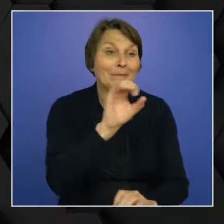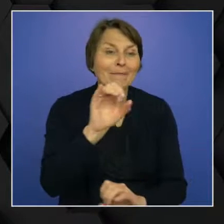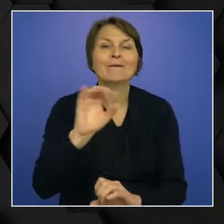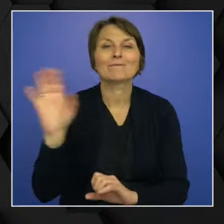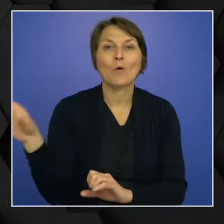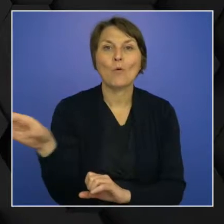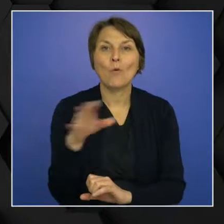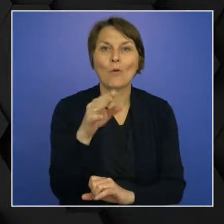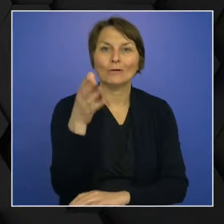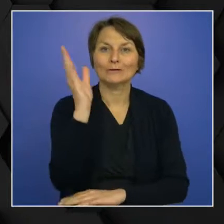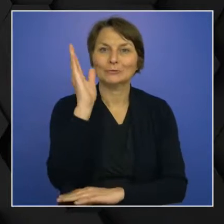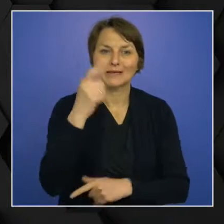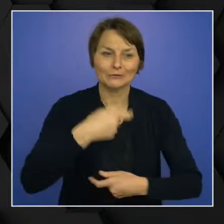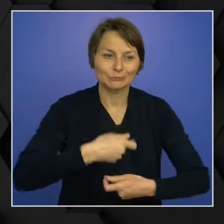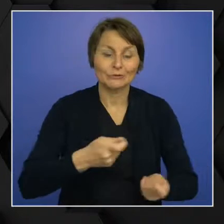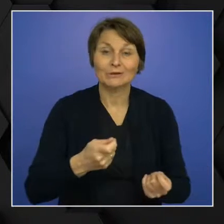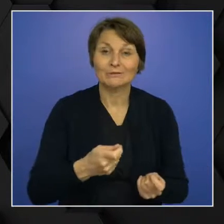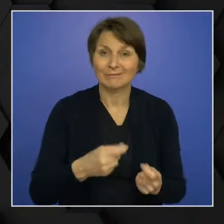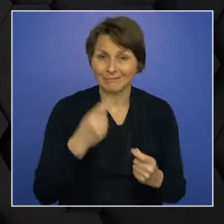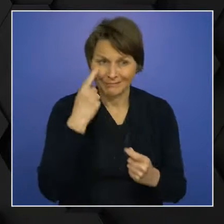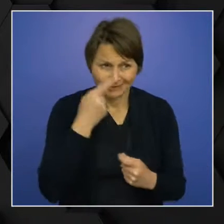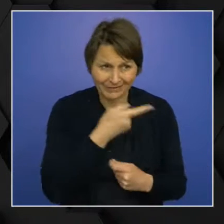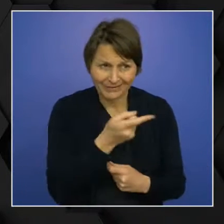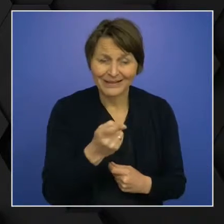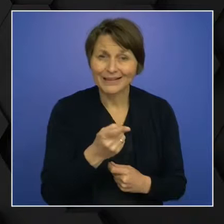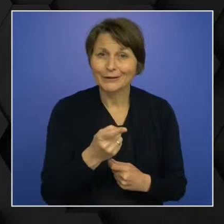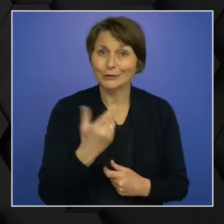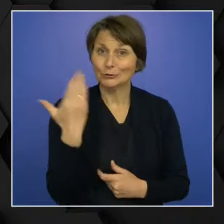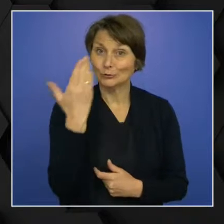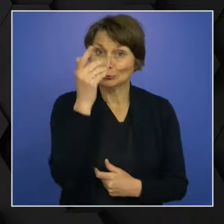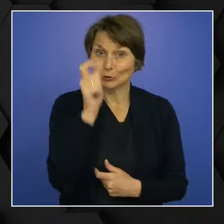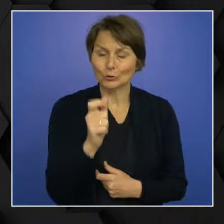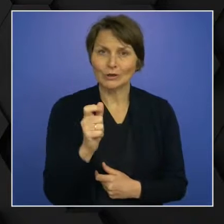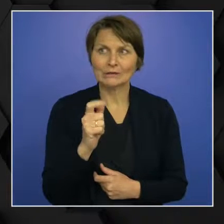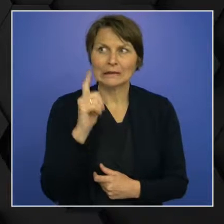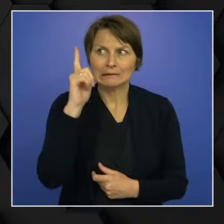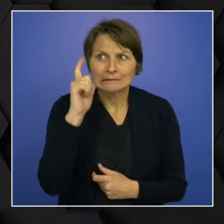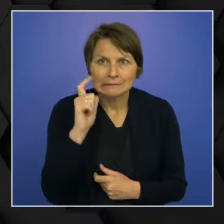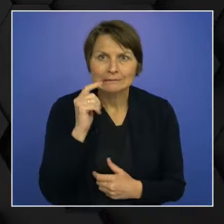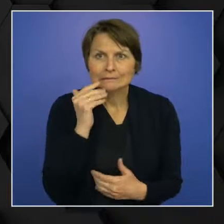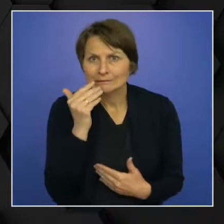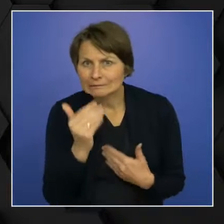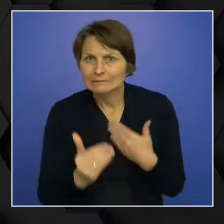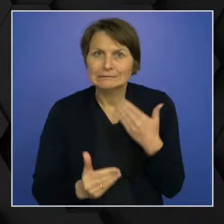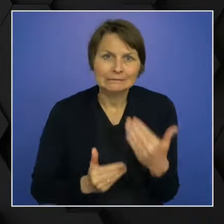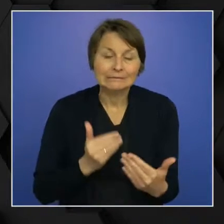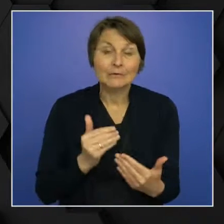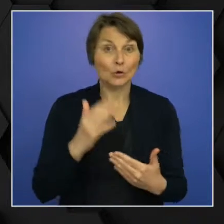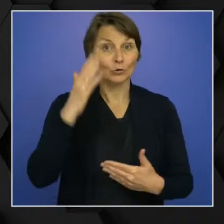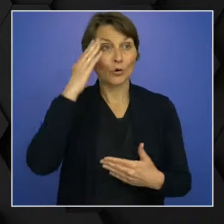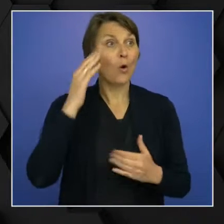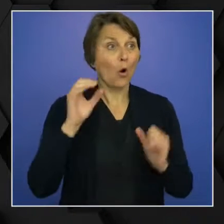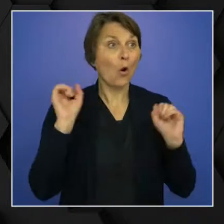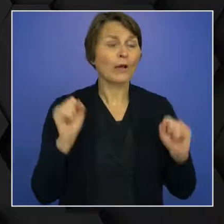can't expect from student ambassadors that are just starting their learning journey and starting presenting to know all